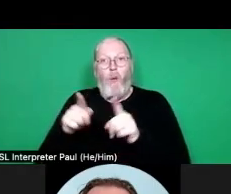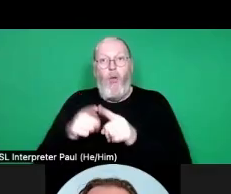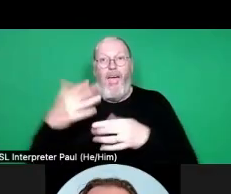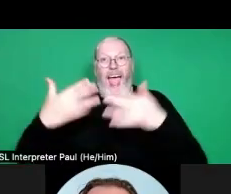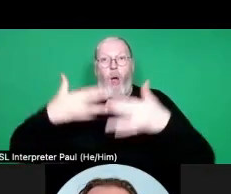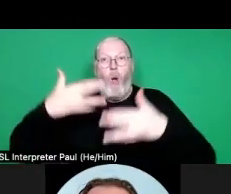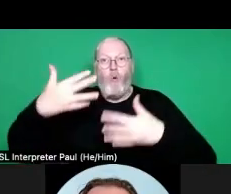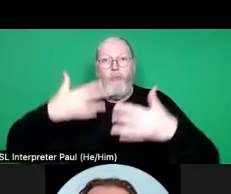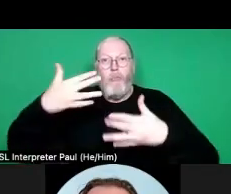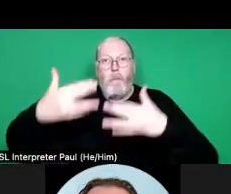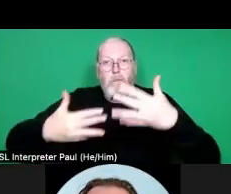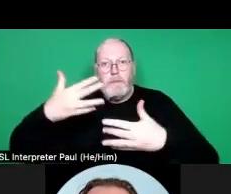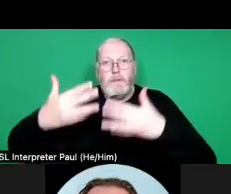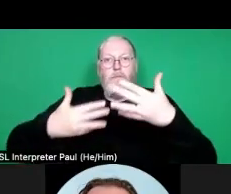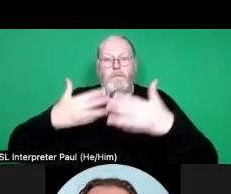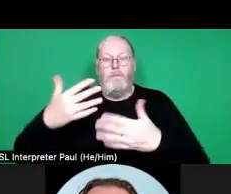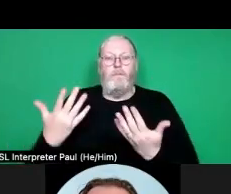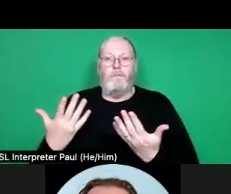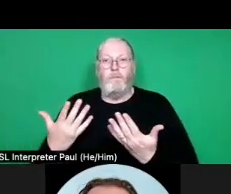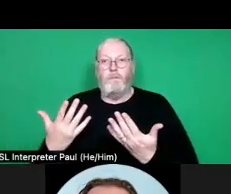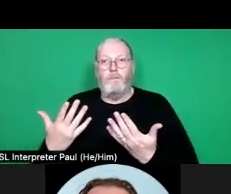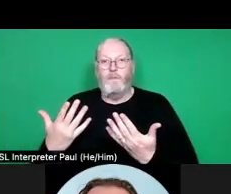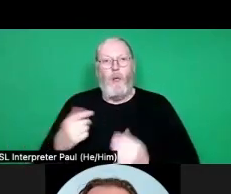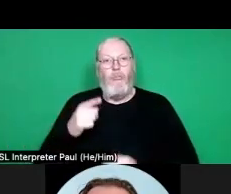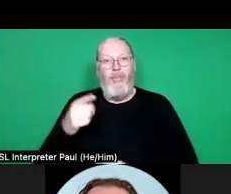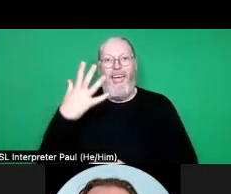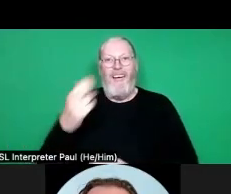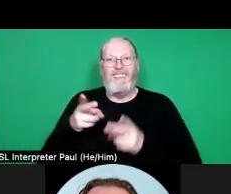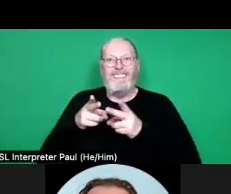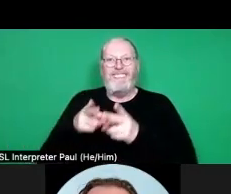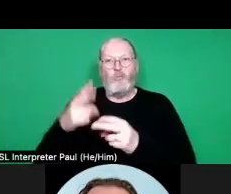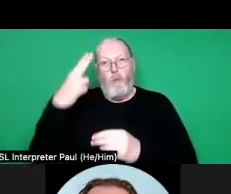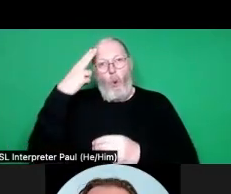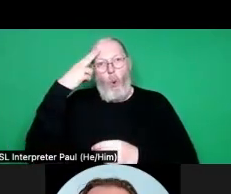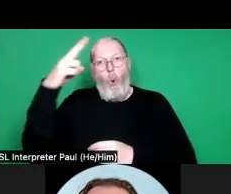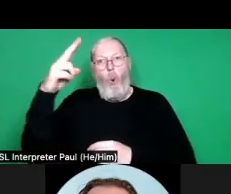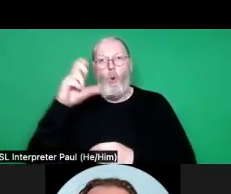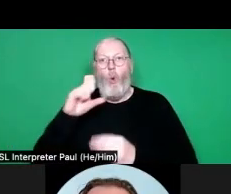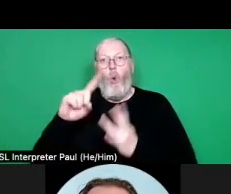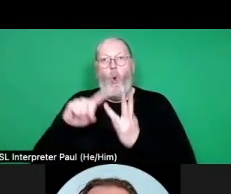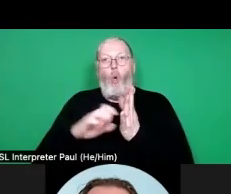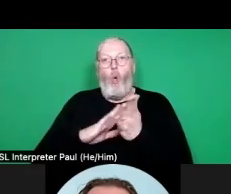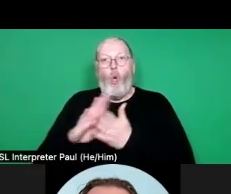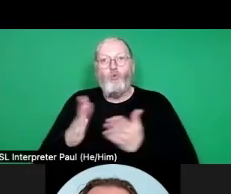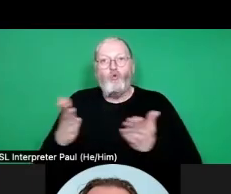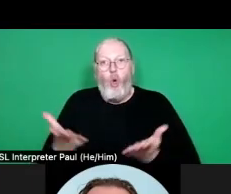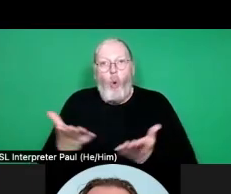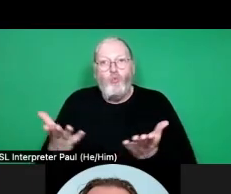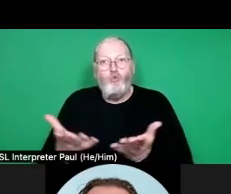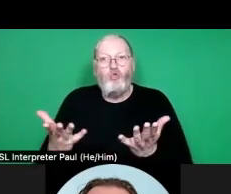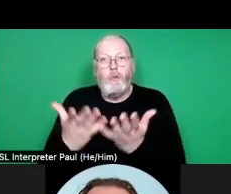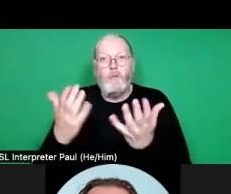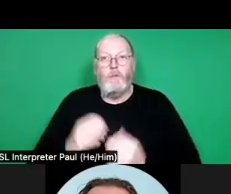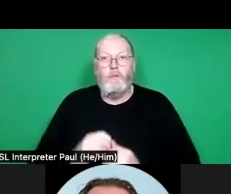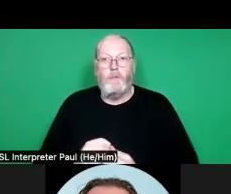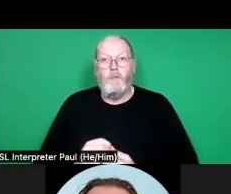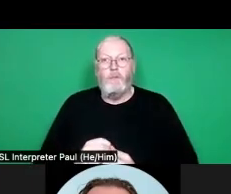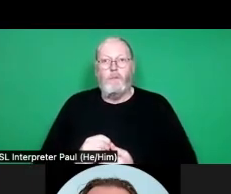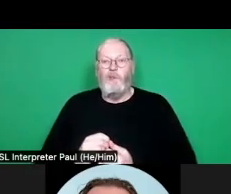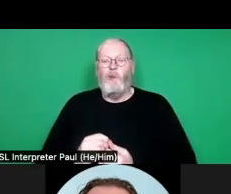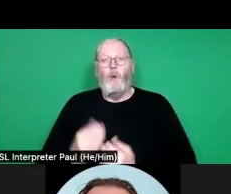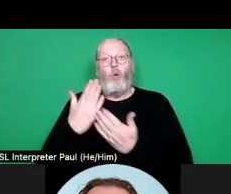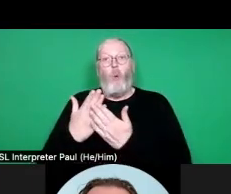a dating assistant called Coach. The catch is system not only matches people, but it also